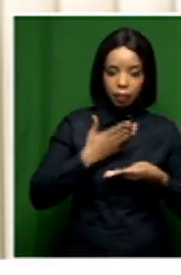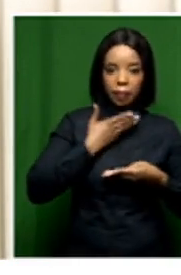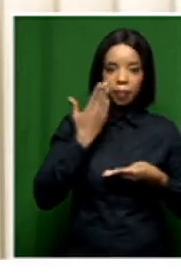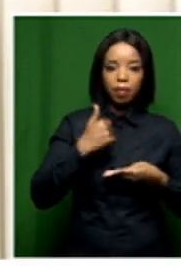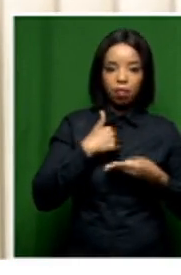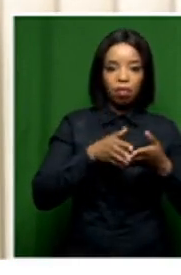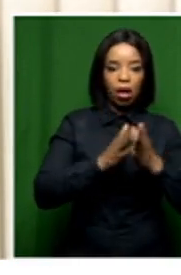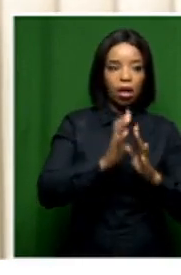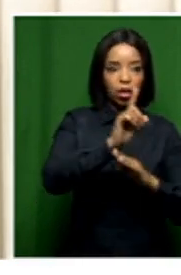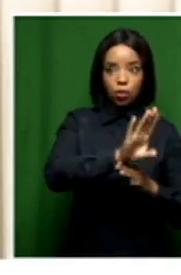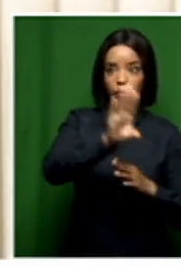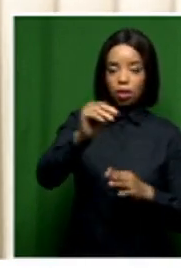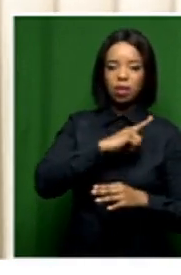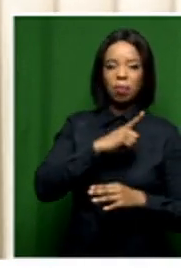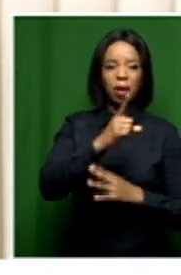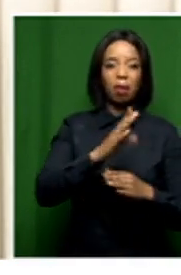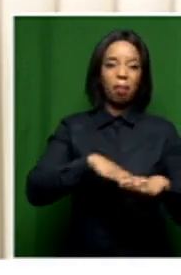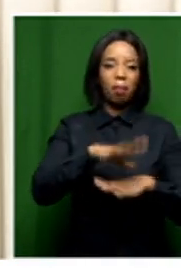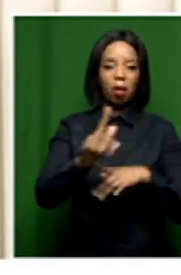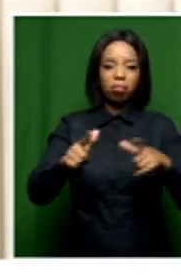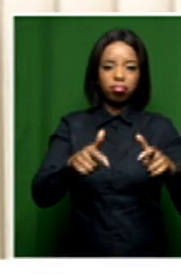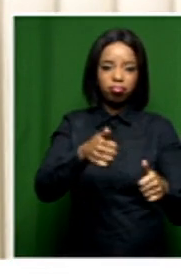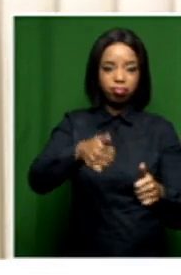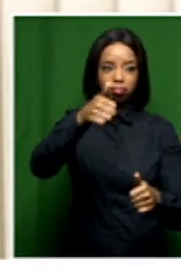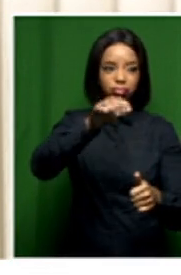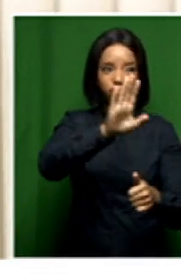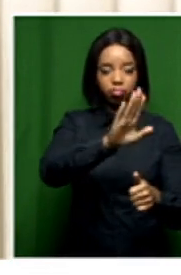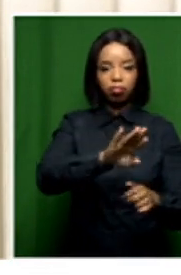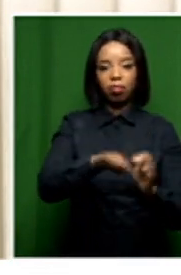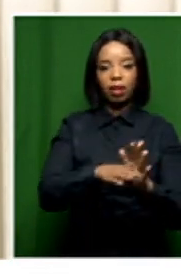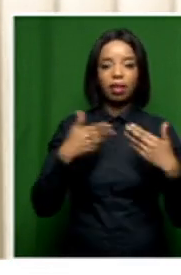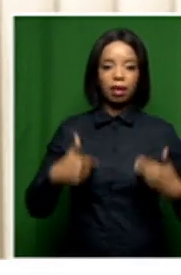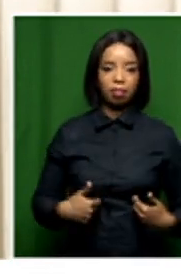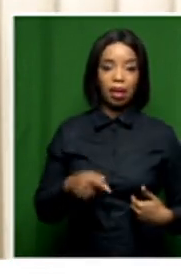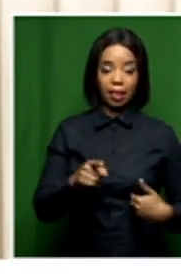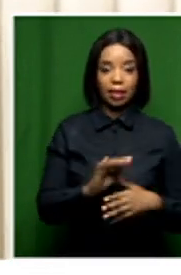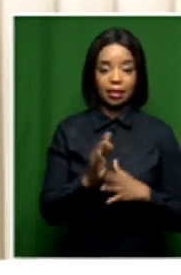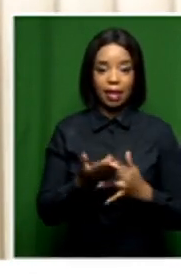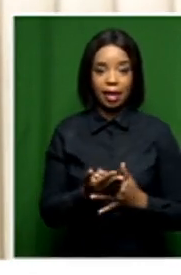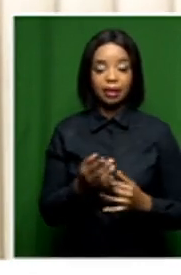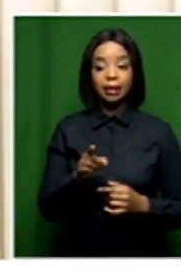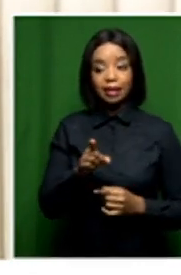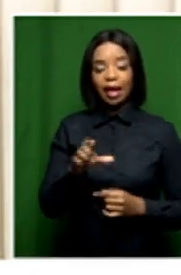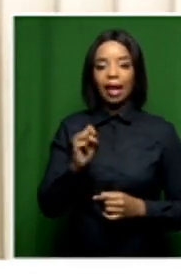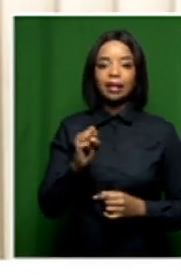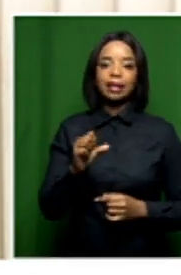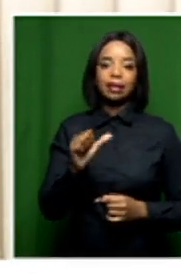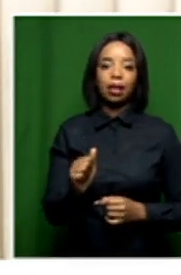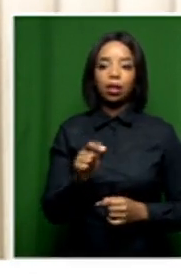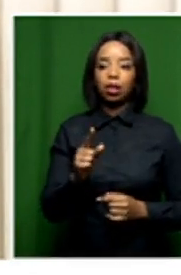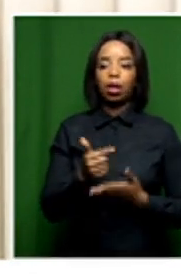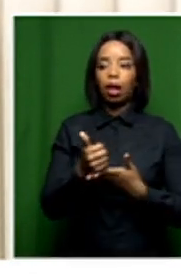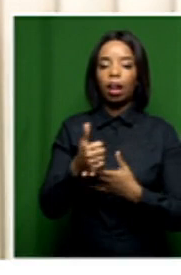than me. The information which I'm sourcing from these departments, in this case, the intelligence agency, it is so important because it's going to help me in